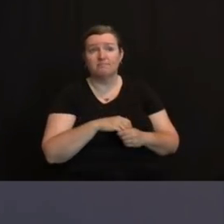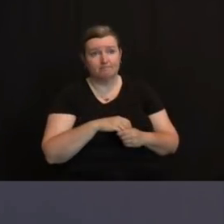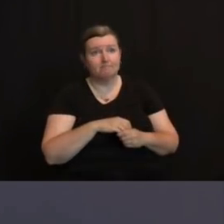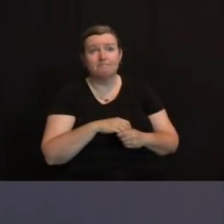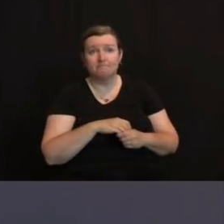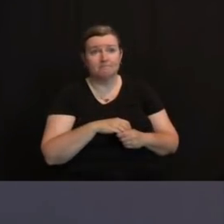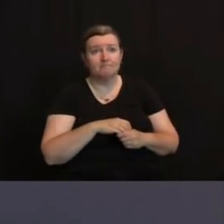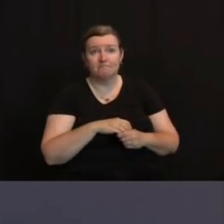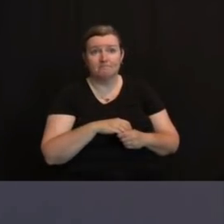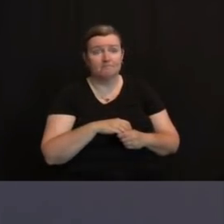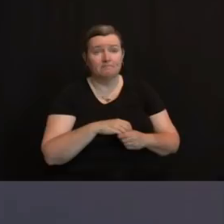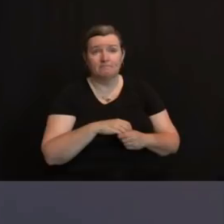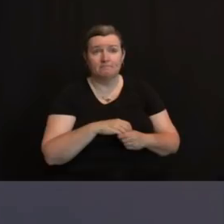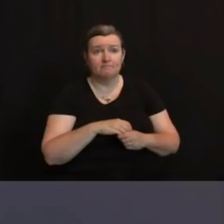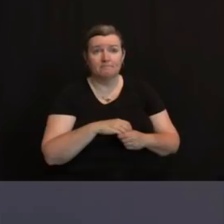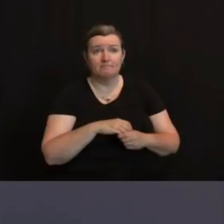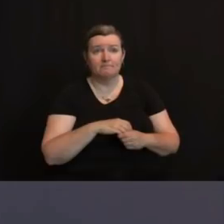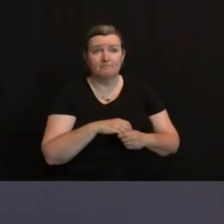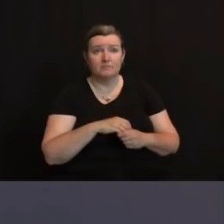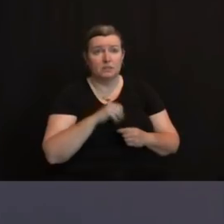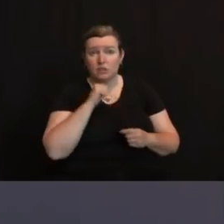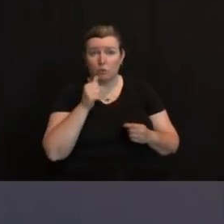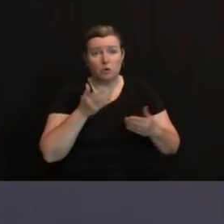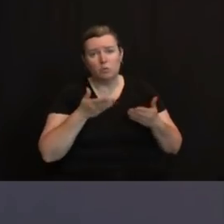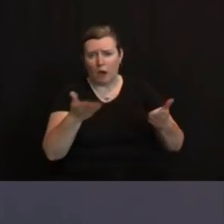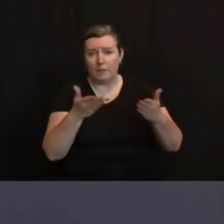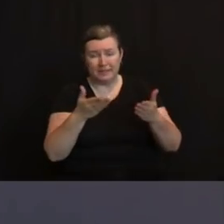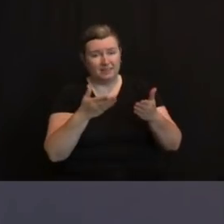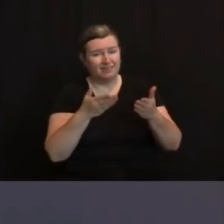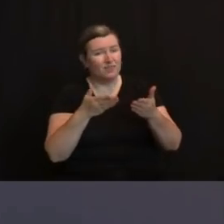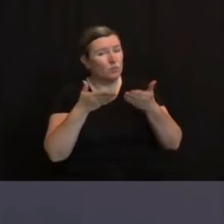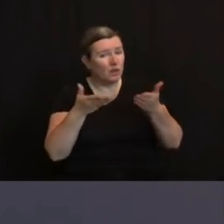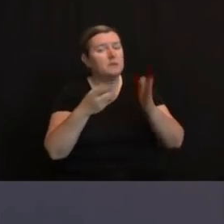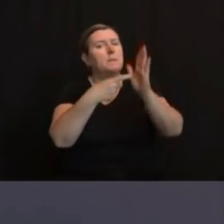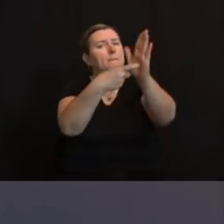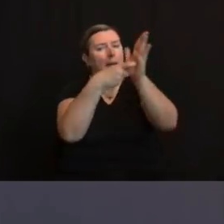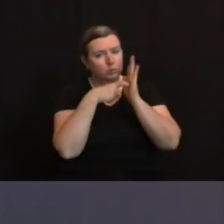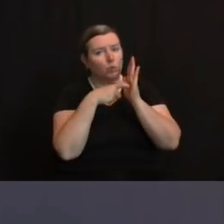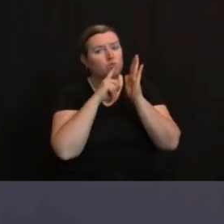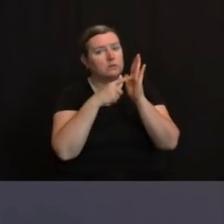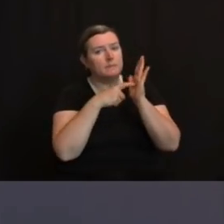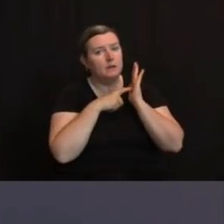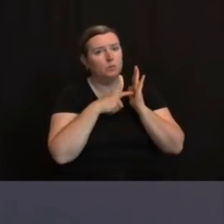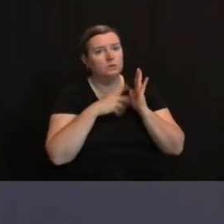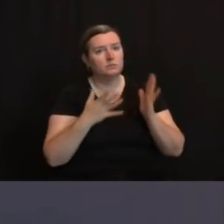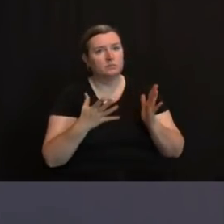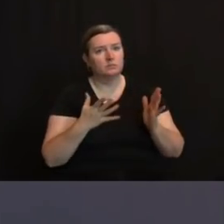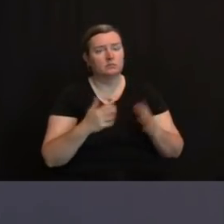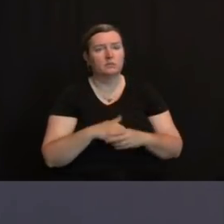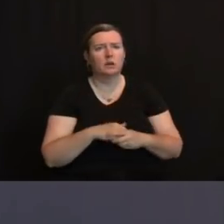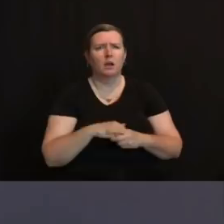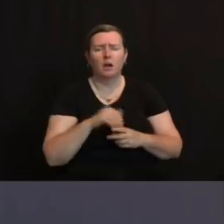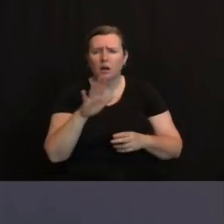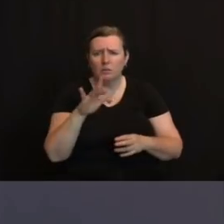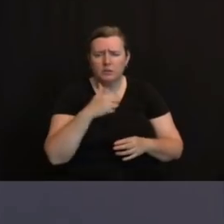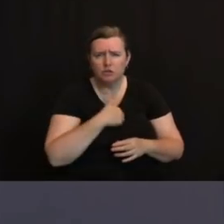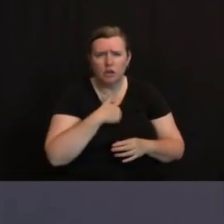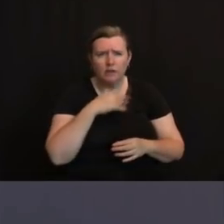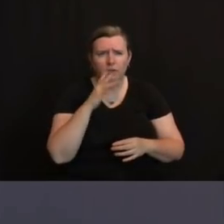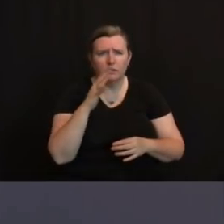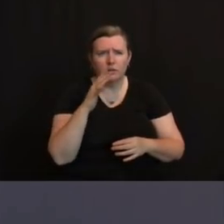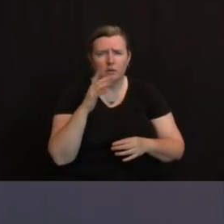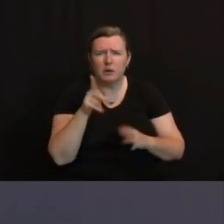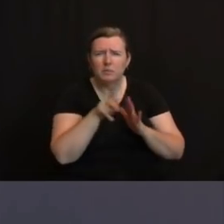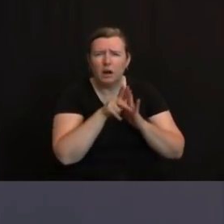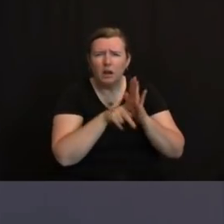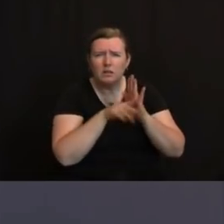We're not recommending it, we're mandating it. I just missed, I apologize, the policy about